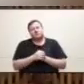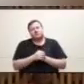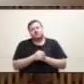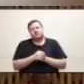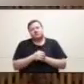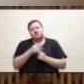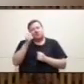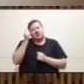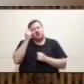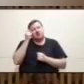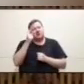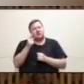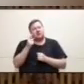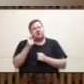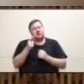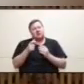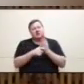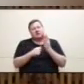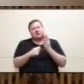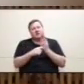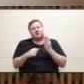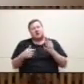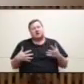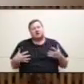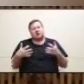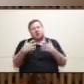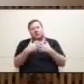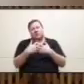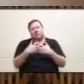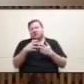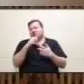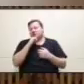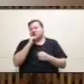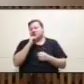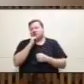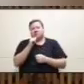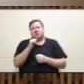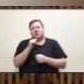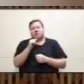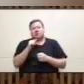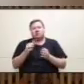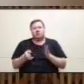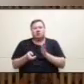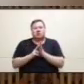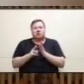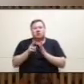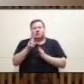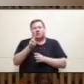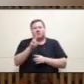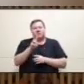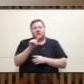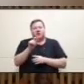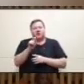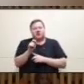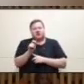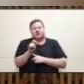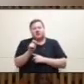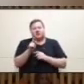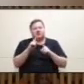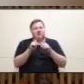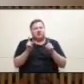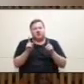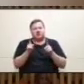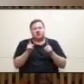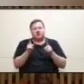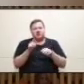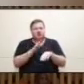understand that tax compliance and not registered as VAT are two different things. So at the time of award,